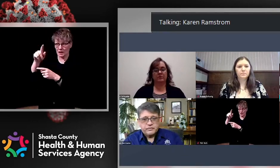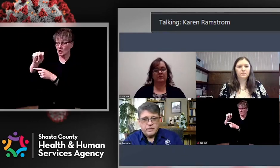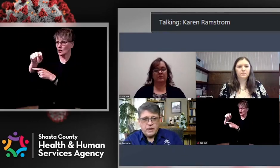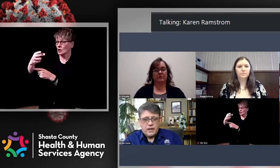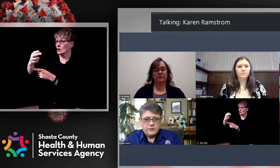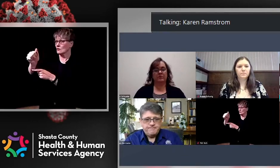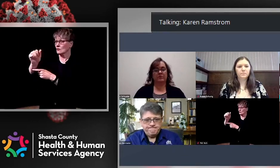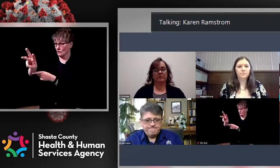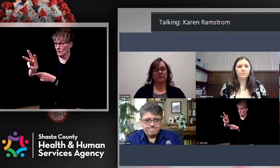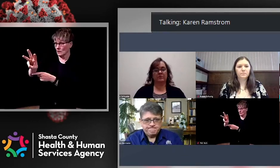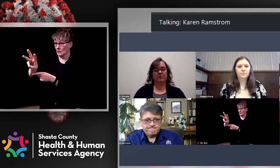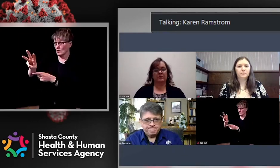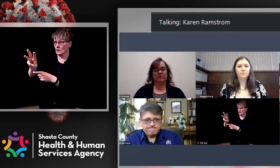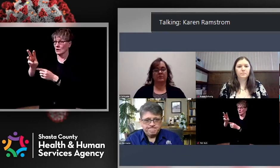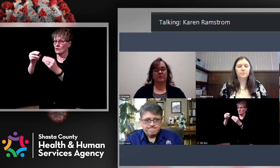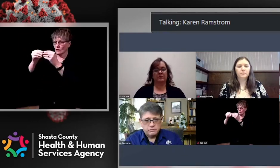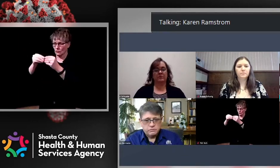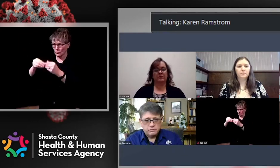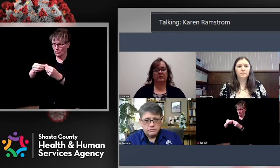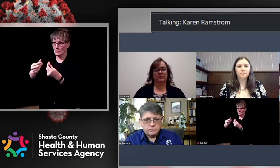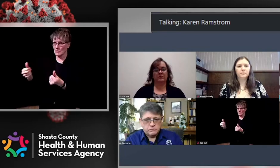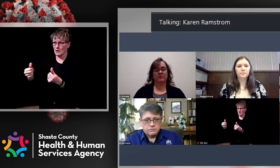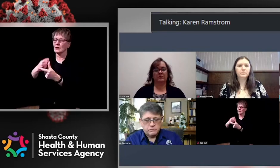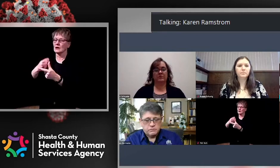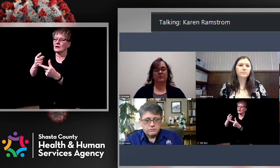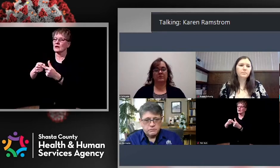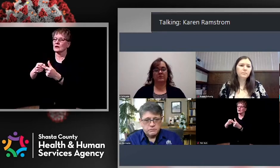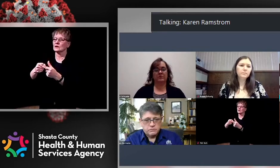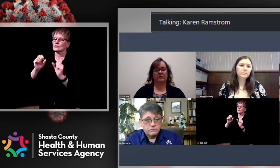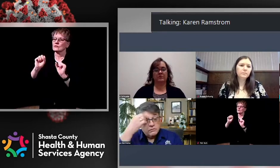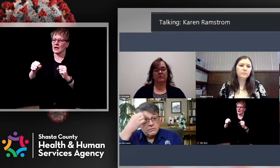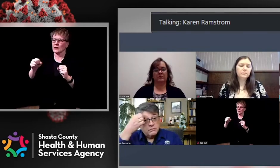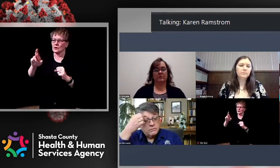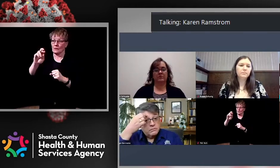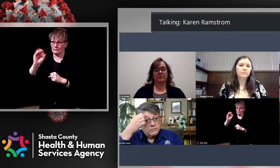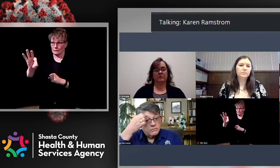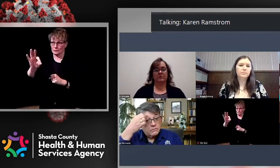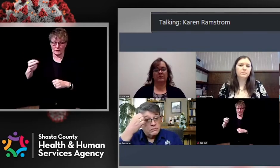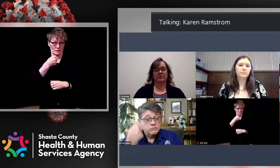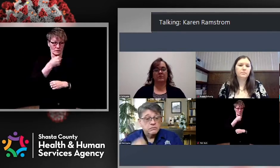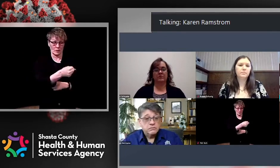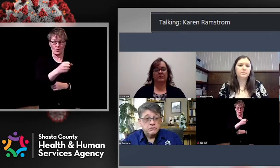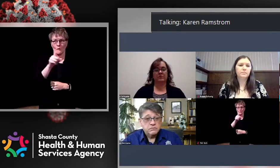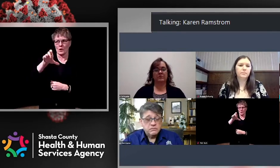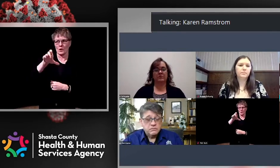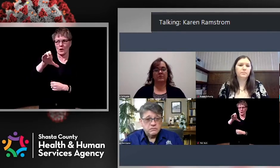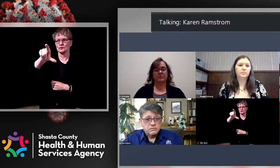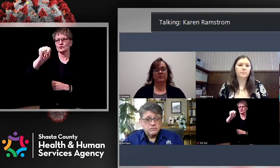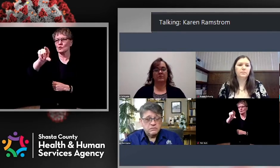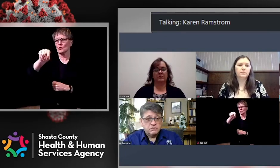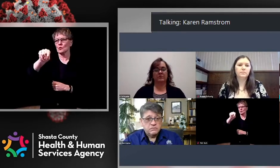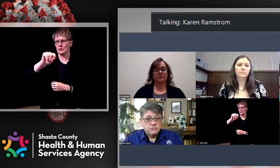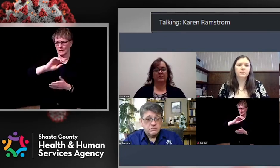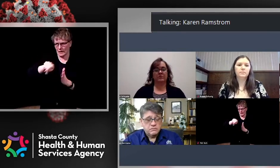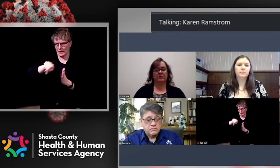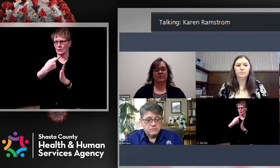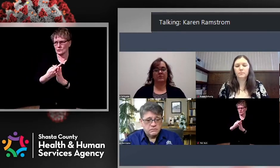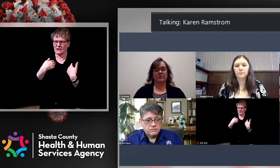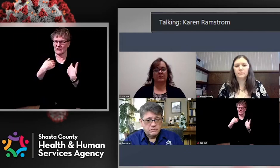refrigerate that and use that and have it be effective in that period of time, about 5 days.